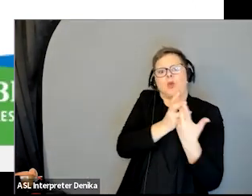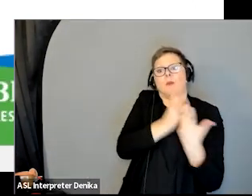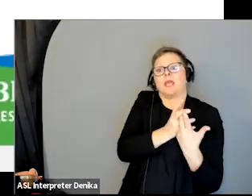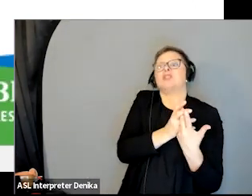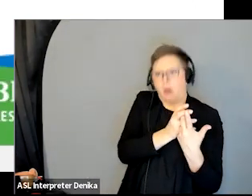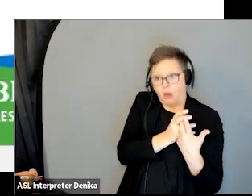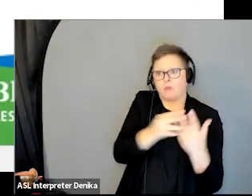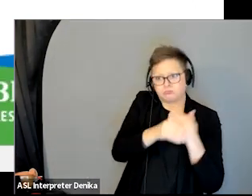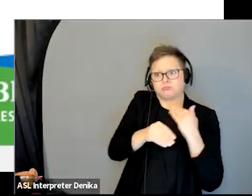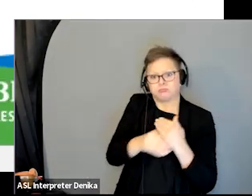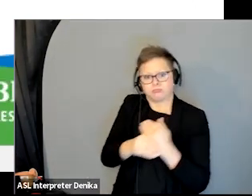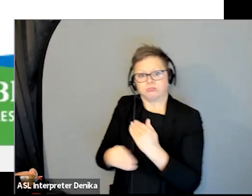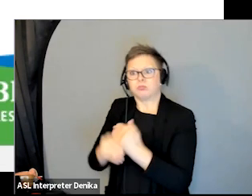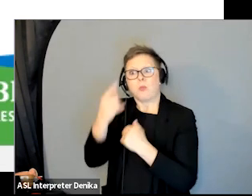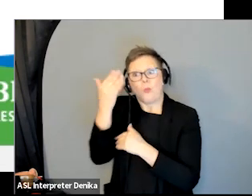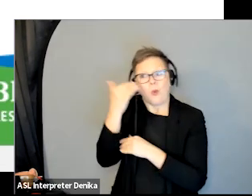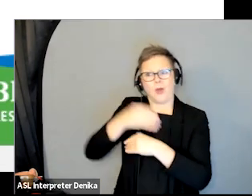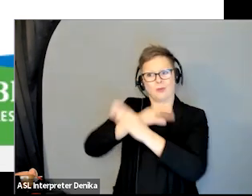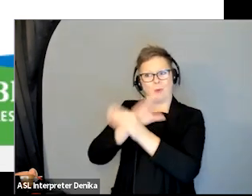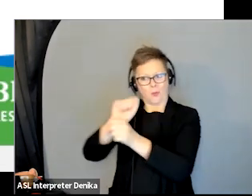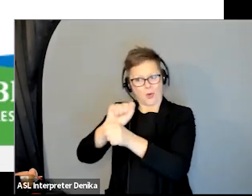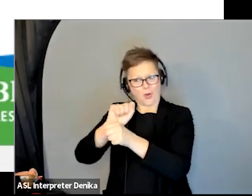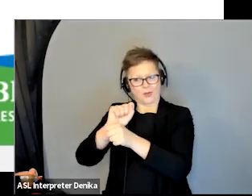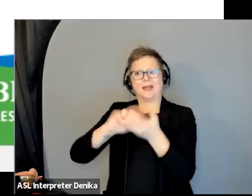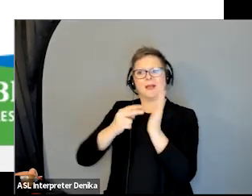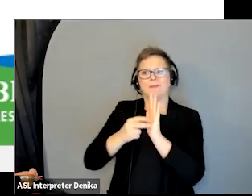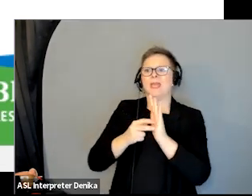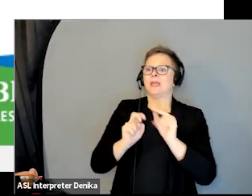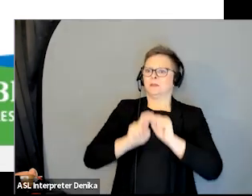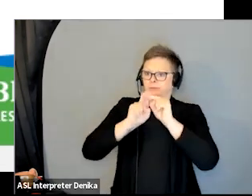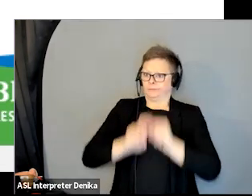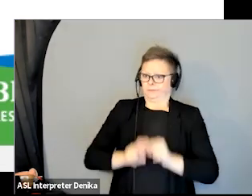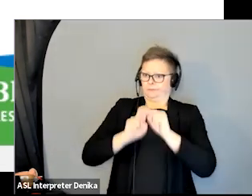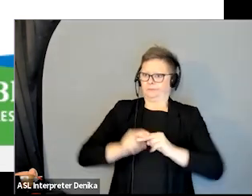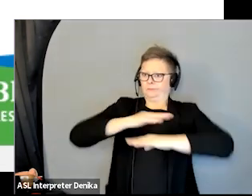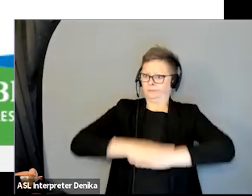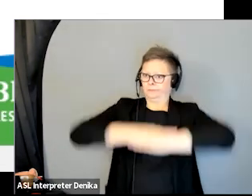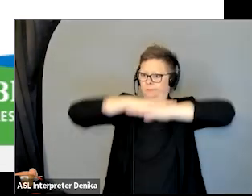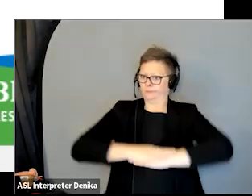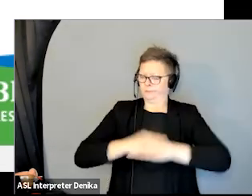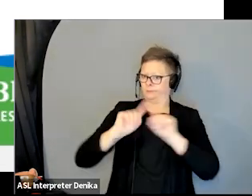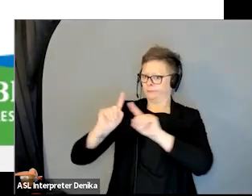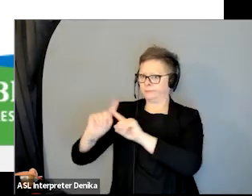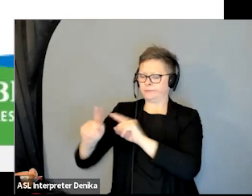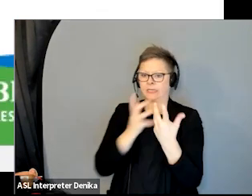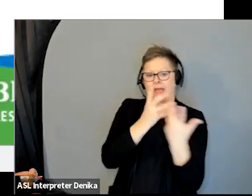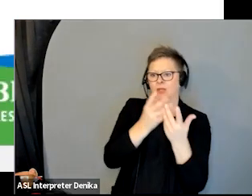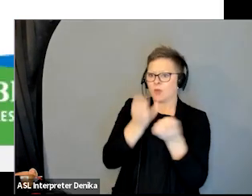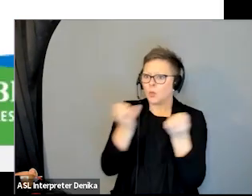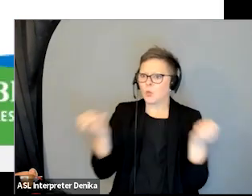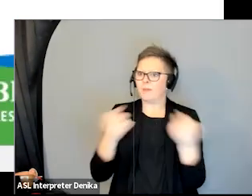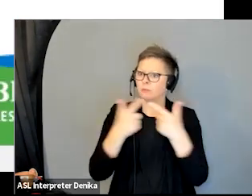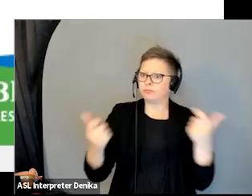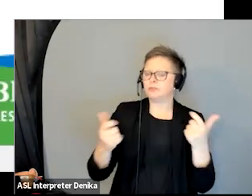the transition to remote work. These included ergonomic office furniture, adaptive home office equipment, and accessible